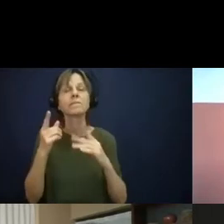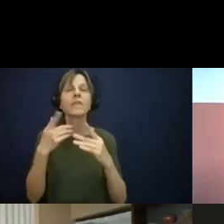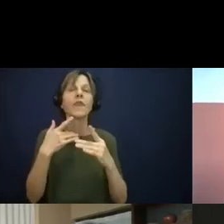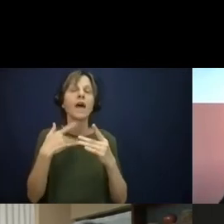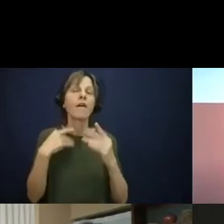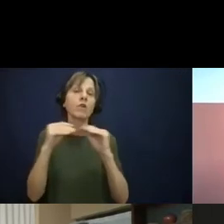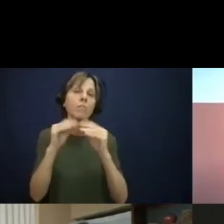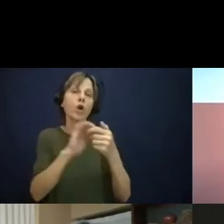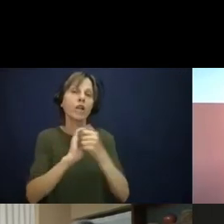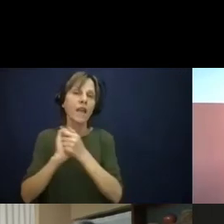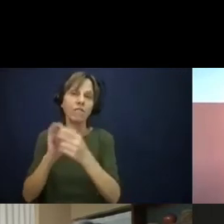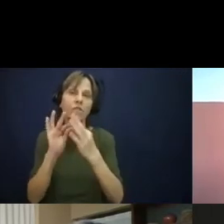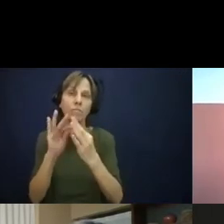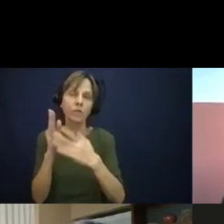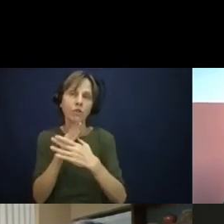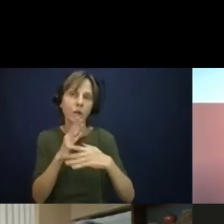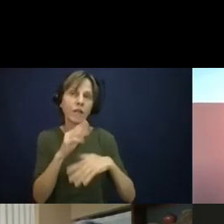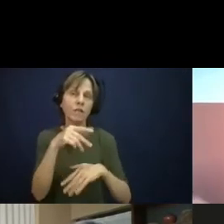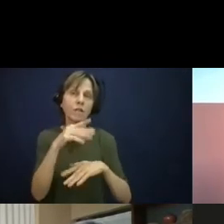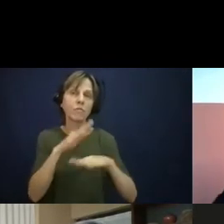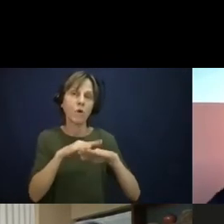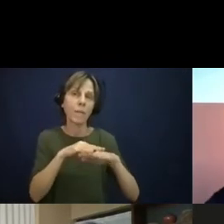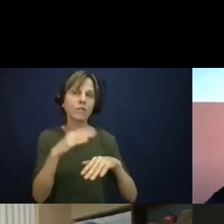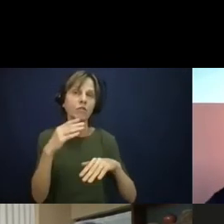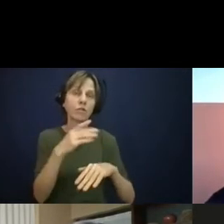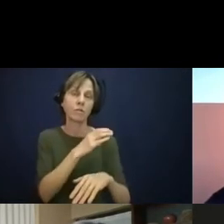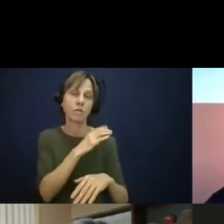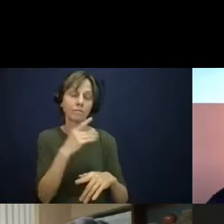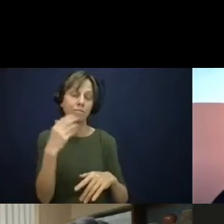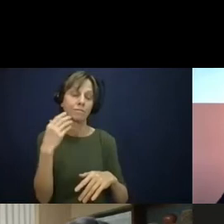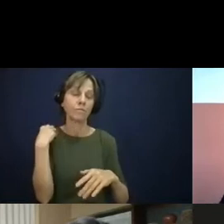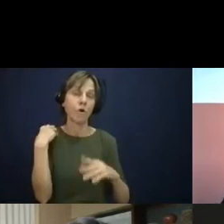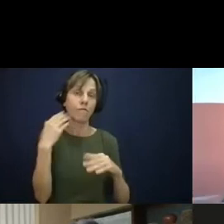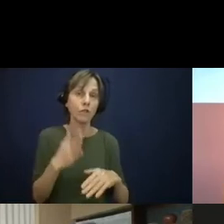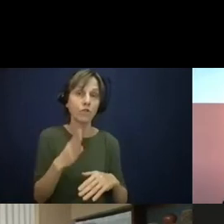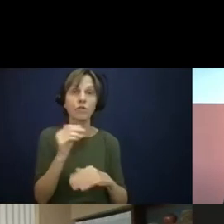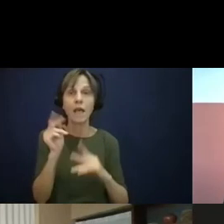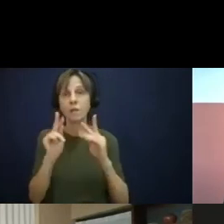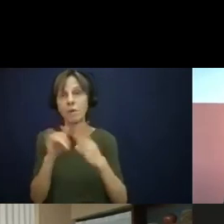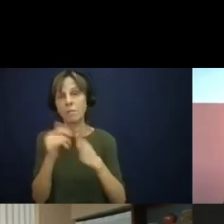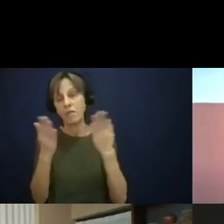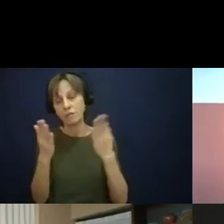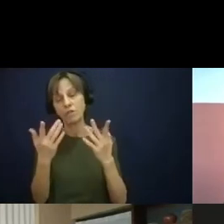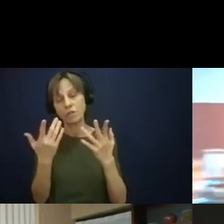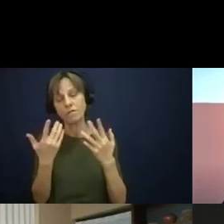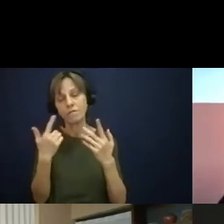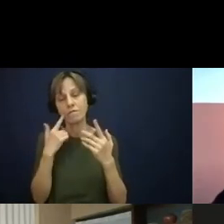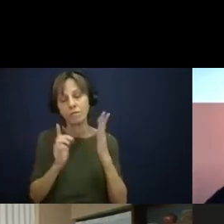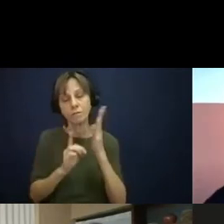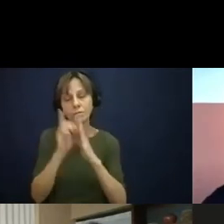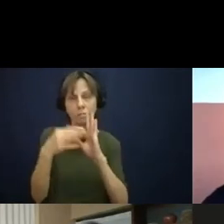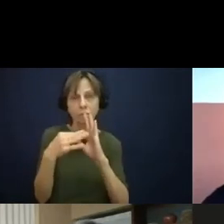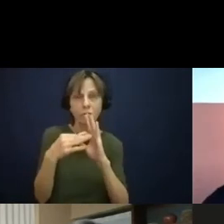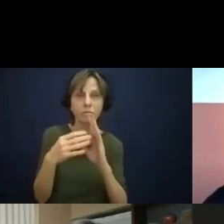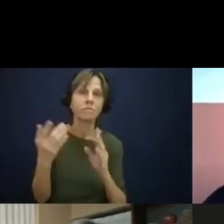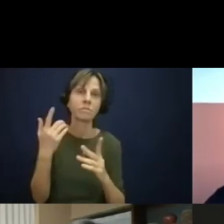and the people they serve and developing rapport. So I think that helps to set the stage. Our current chief, who's been in his position